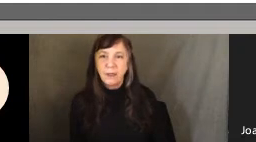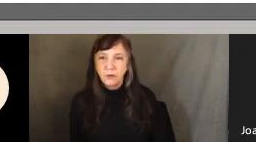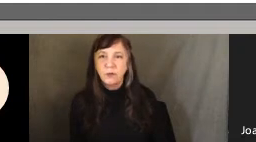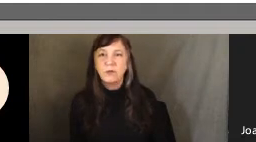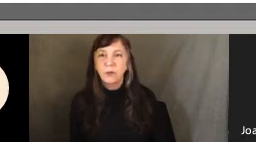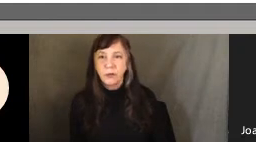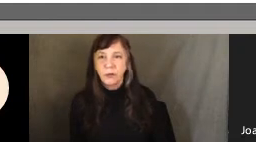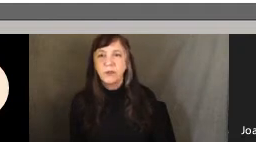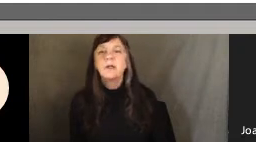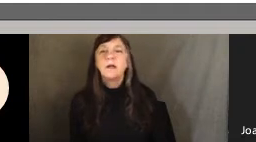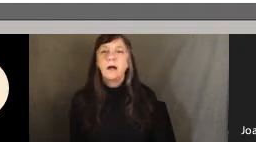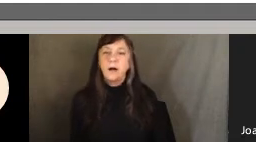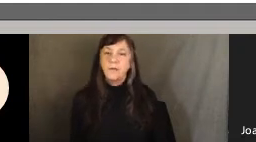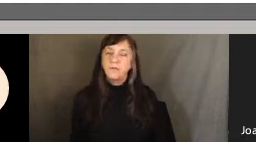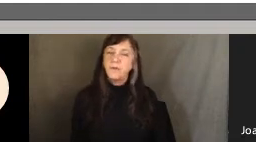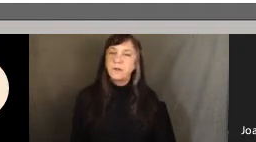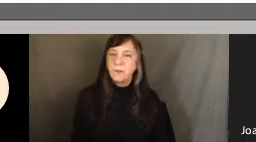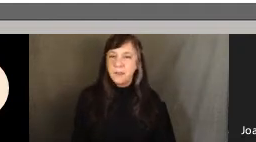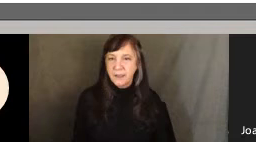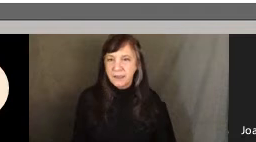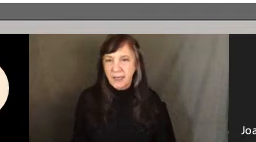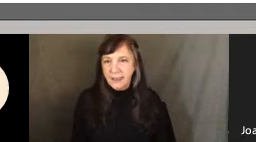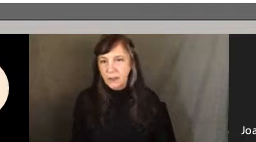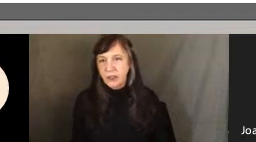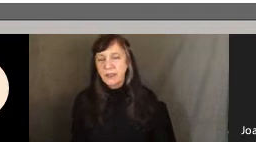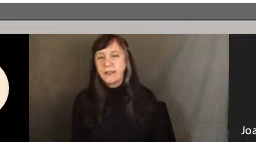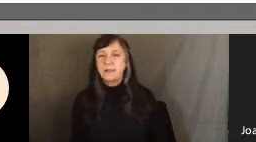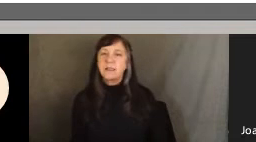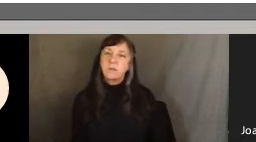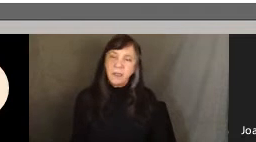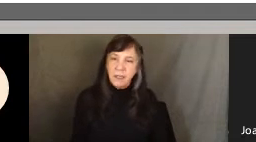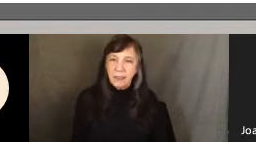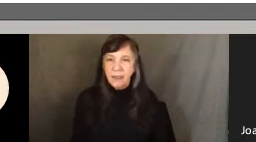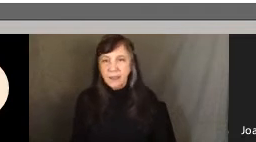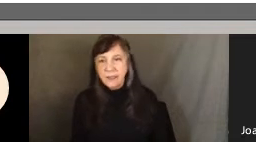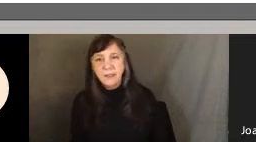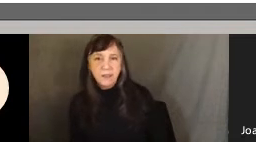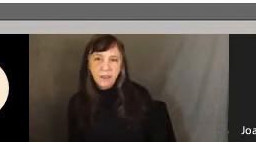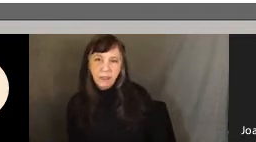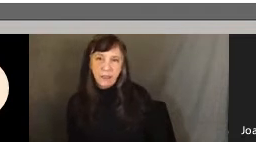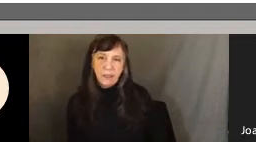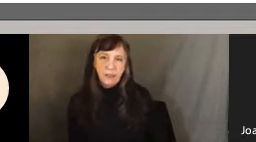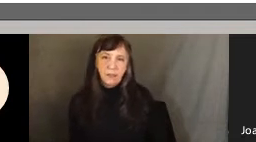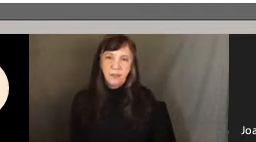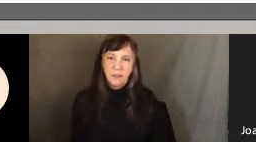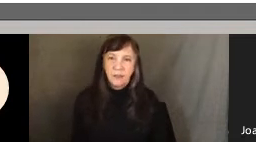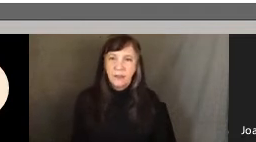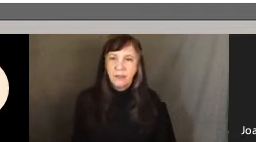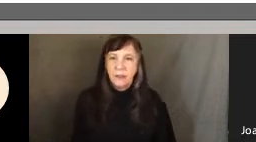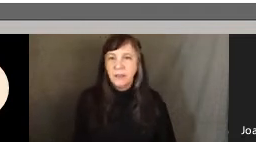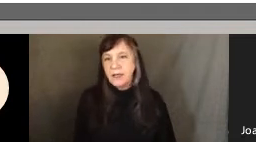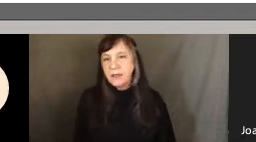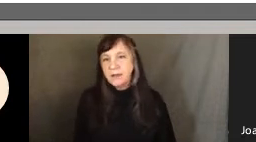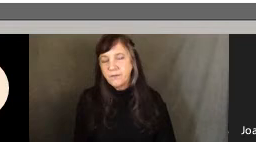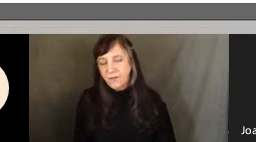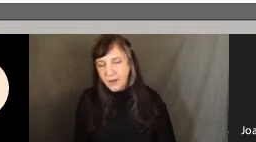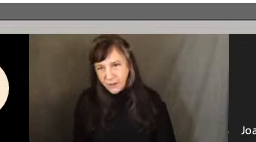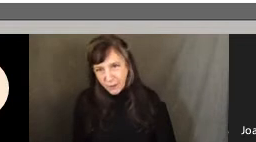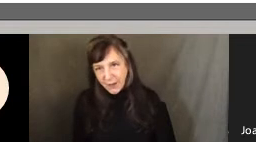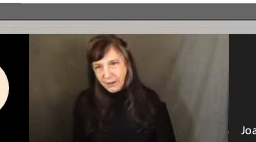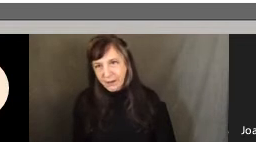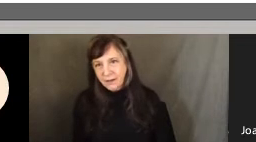would be able to learn very basic sign language like speeding, license, ticket,